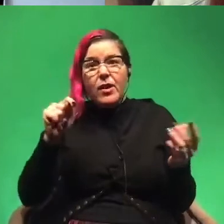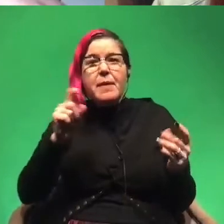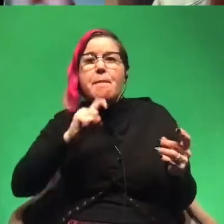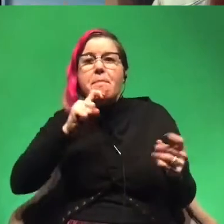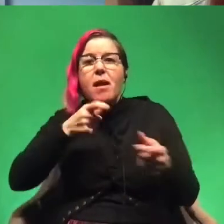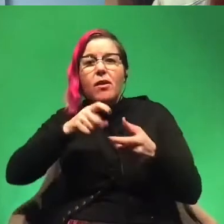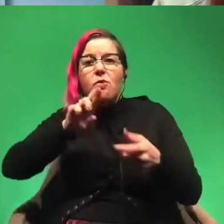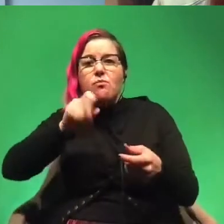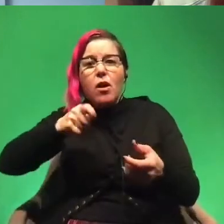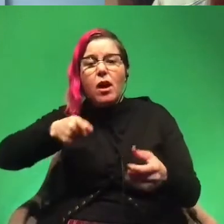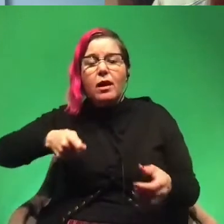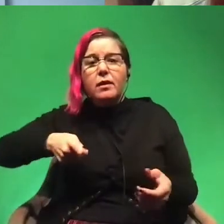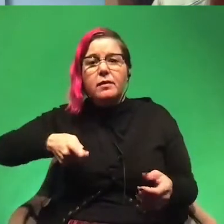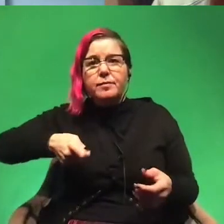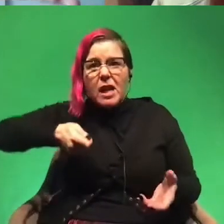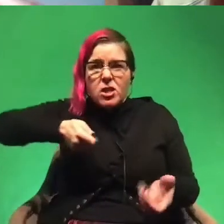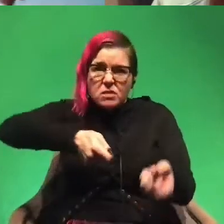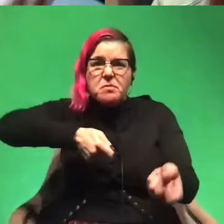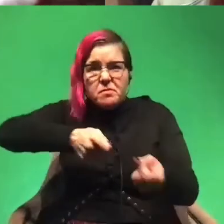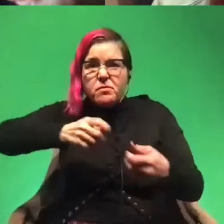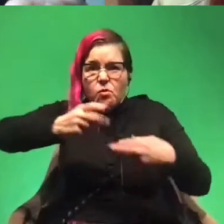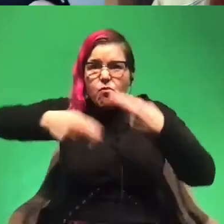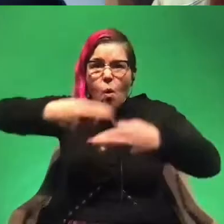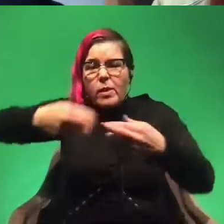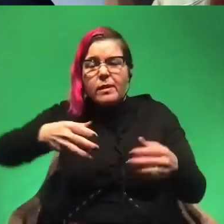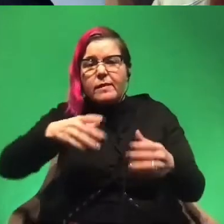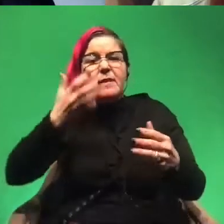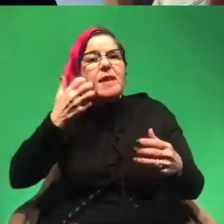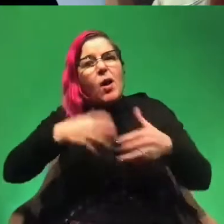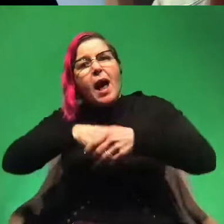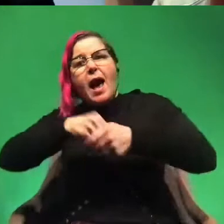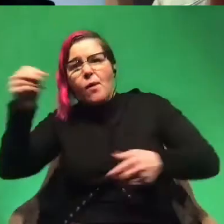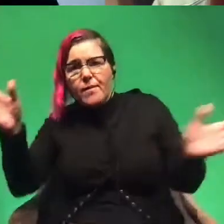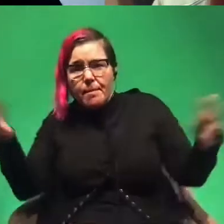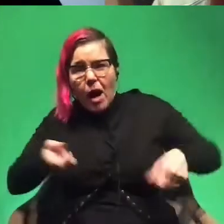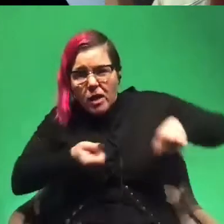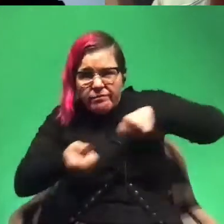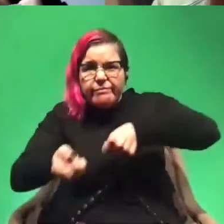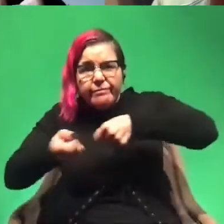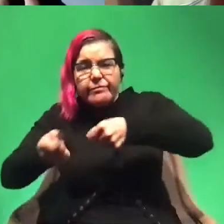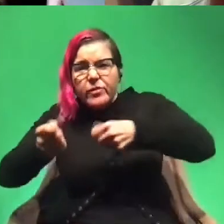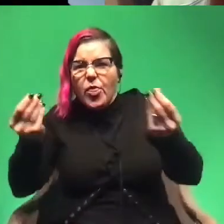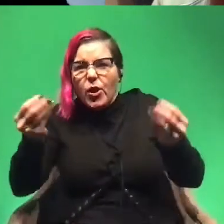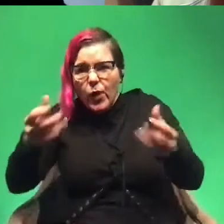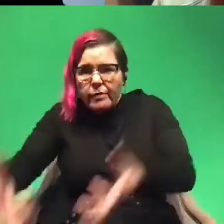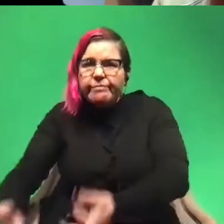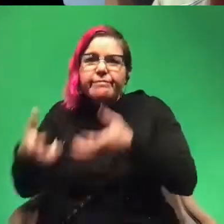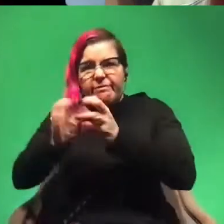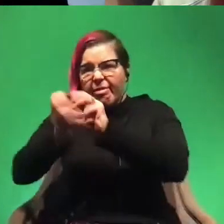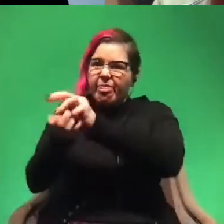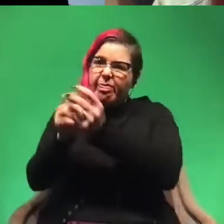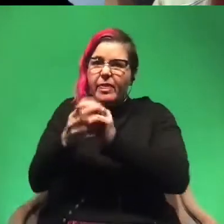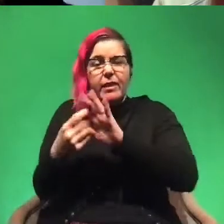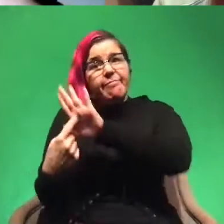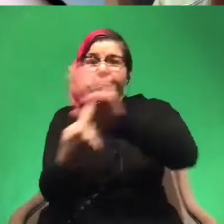and basically rolling this tiger cub out of the birthing box and rolling it across the ground so he can pick it up and manhandle it for the